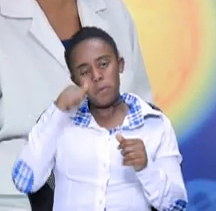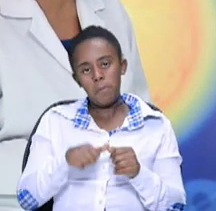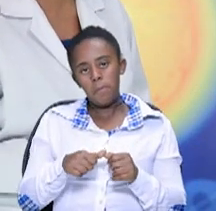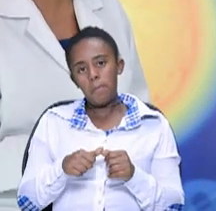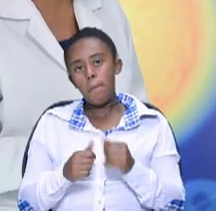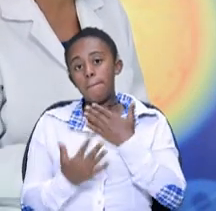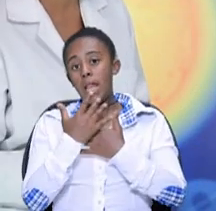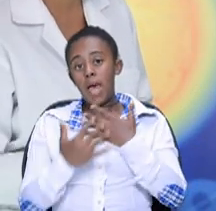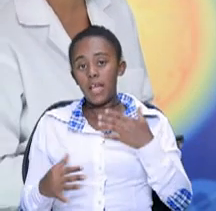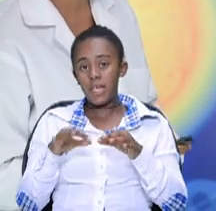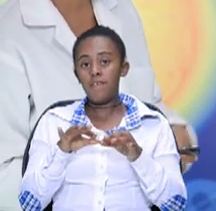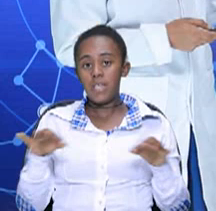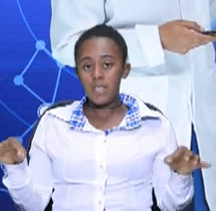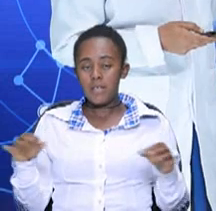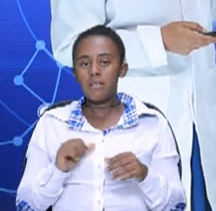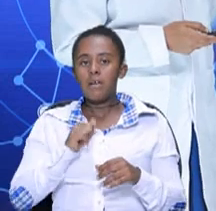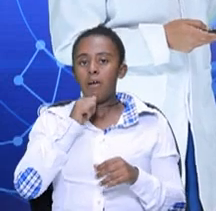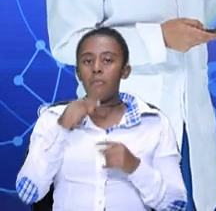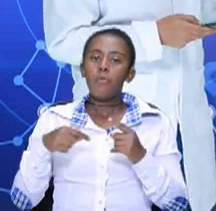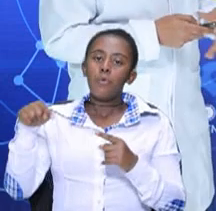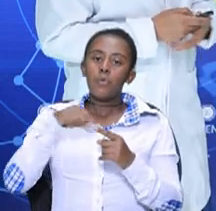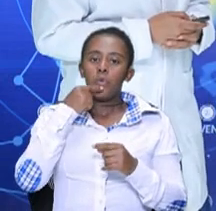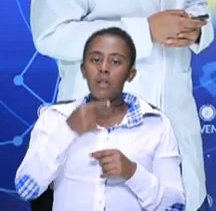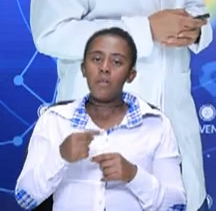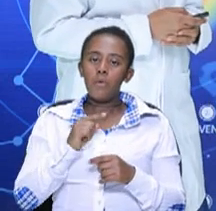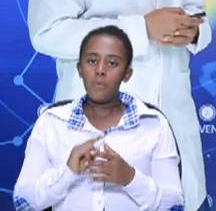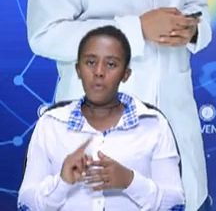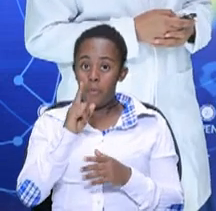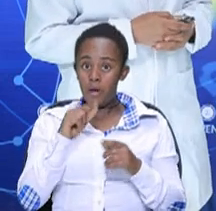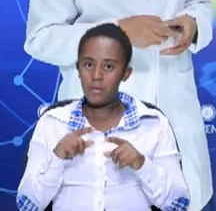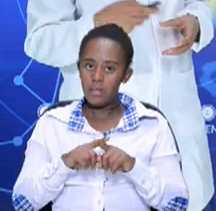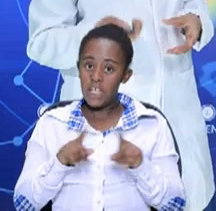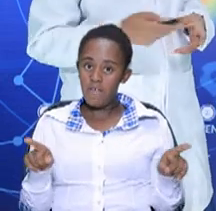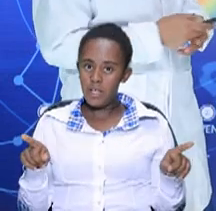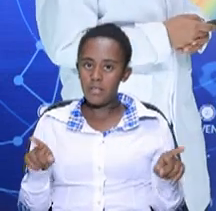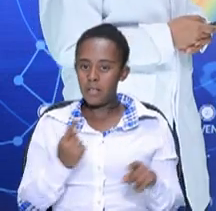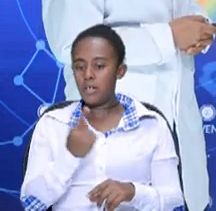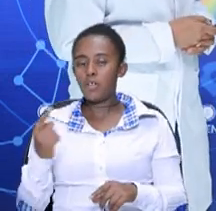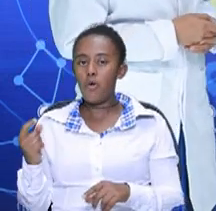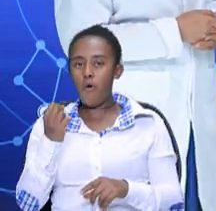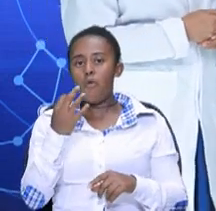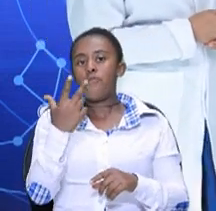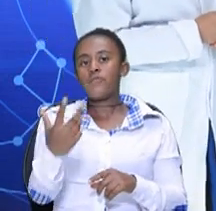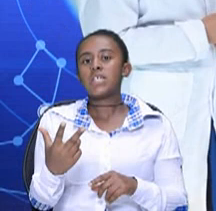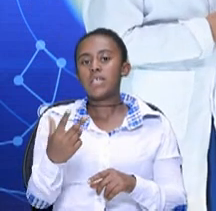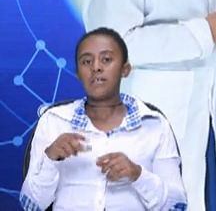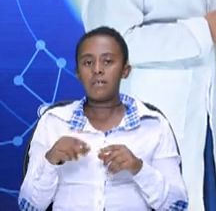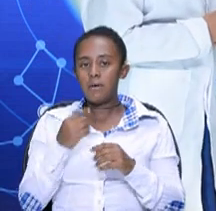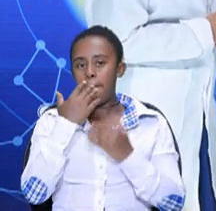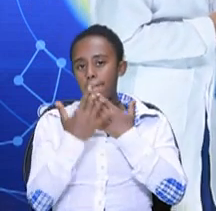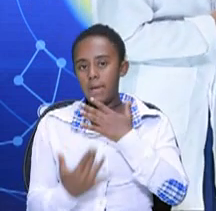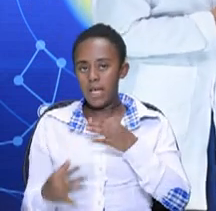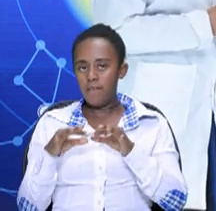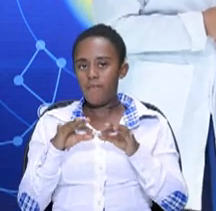blood vessels, I am going to tell you one difference between each of three blood vessels.